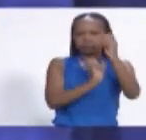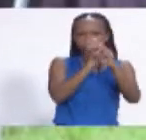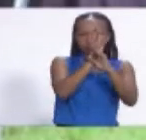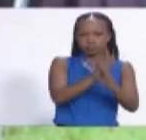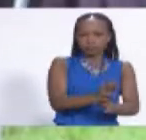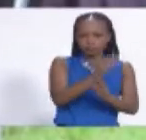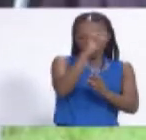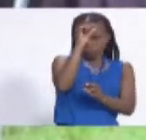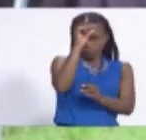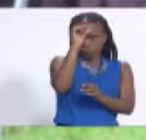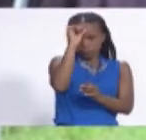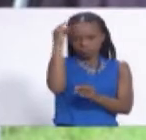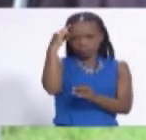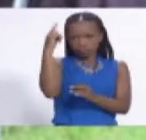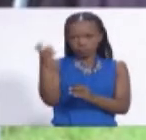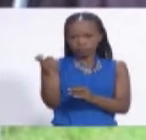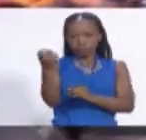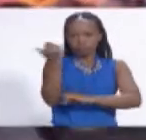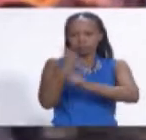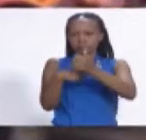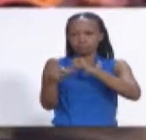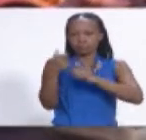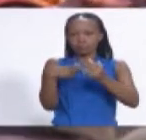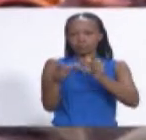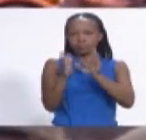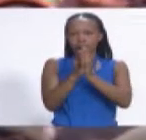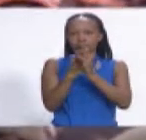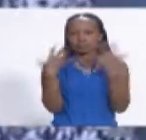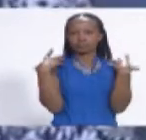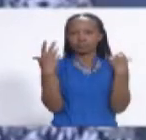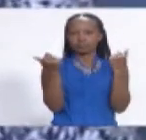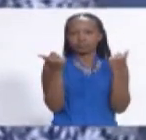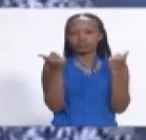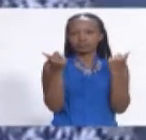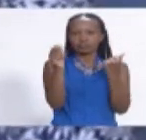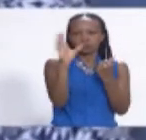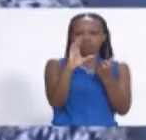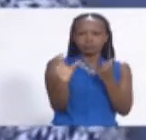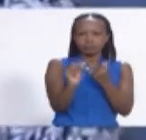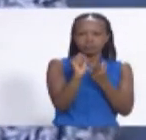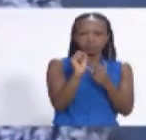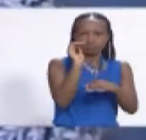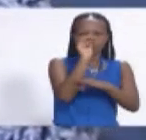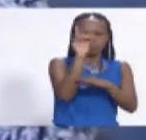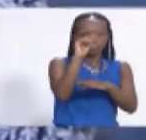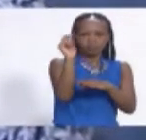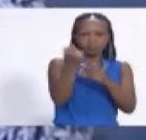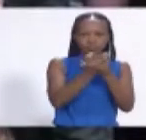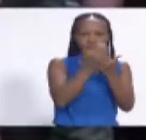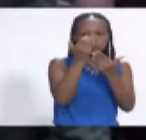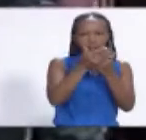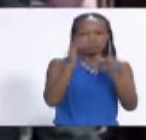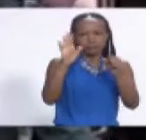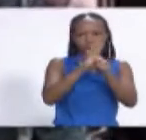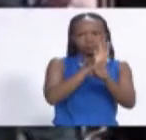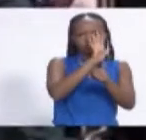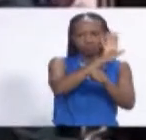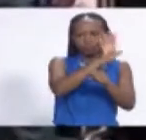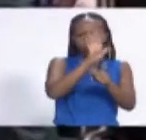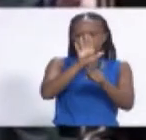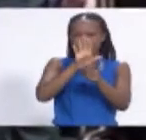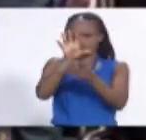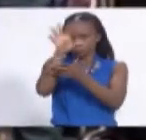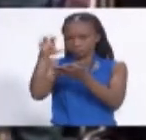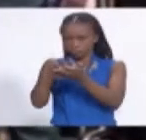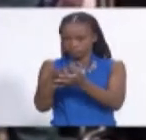government to invoke the Public Health Act, with the Health Cabinet Secretary asking Kenyans to be cautious of their surroundings. This